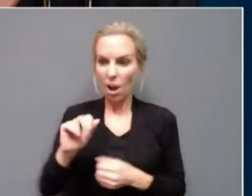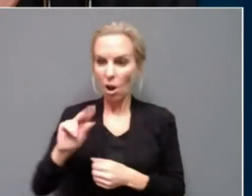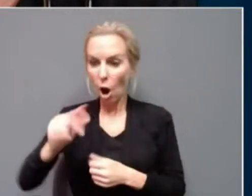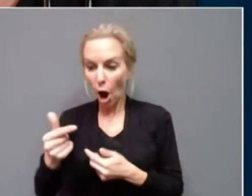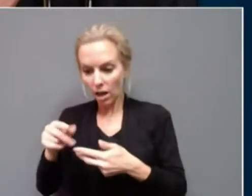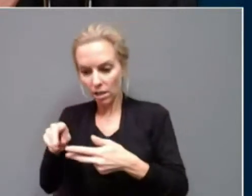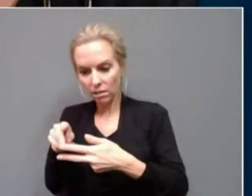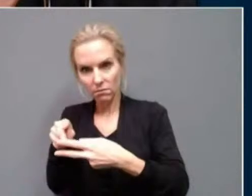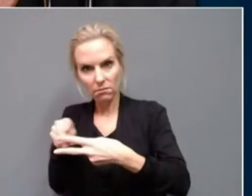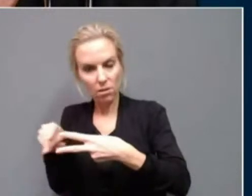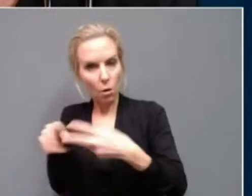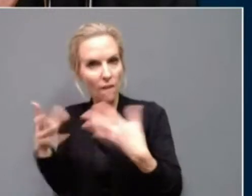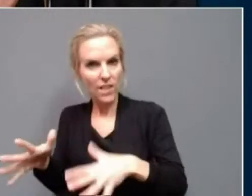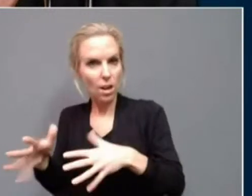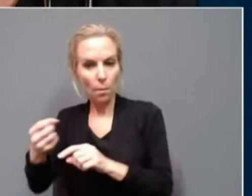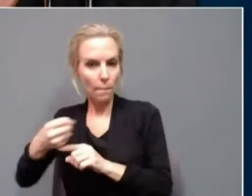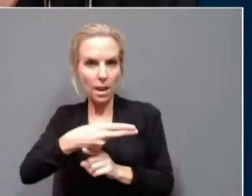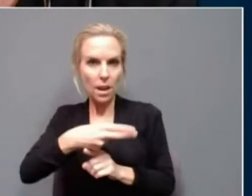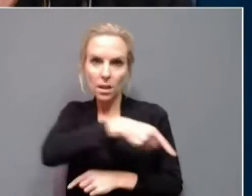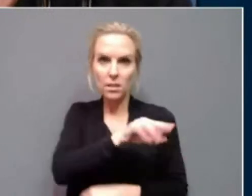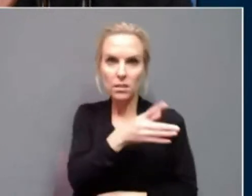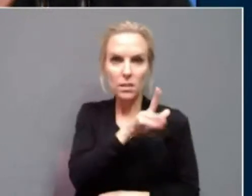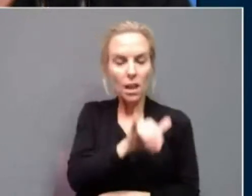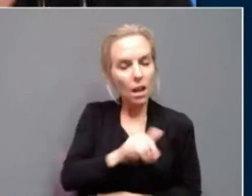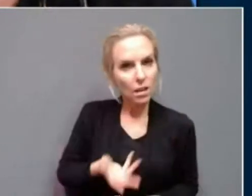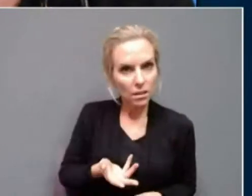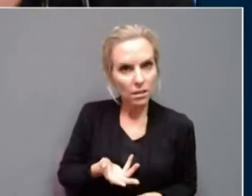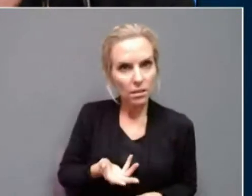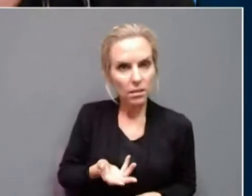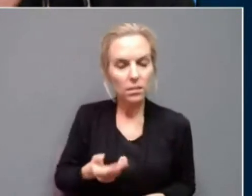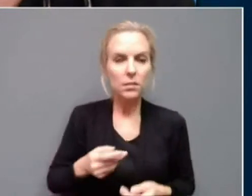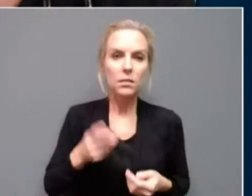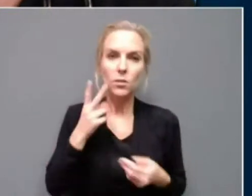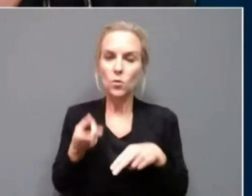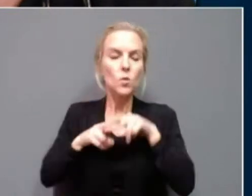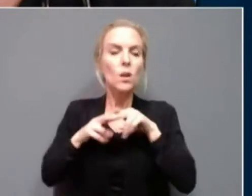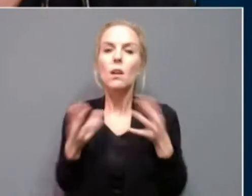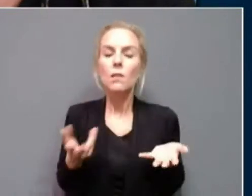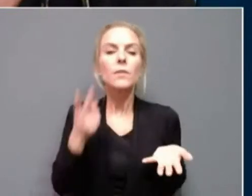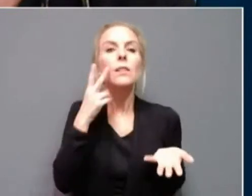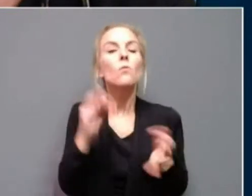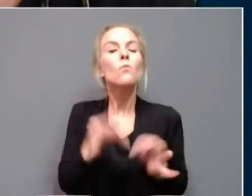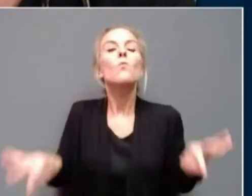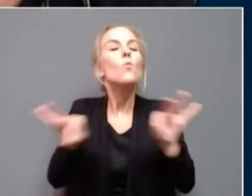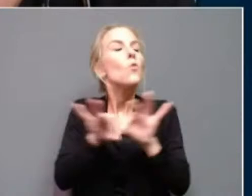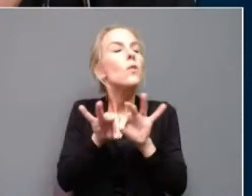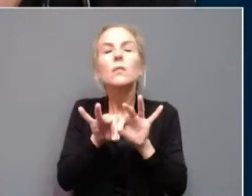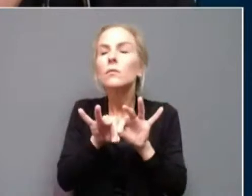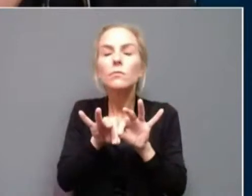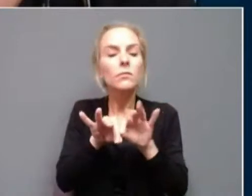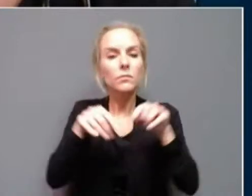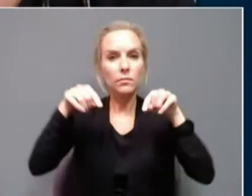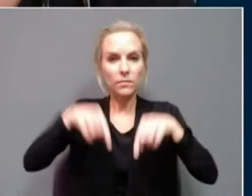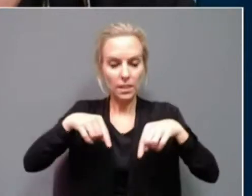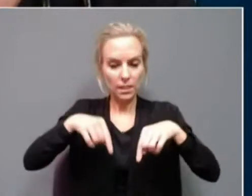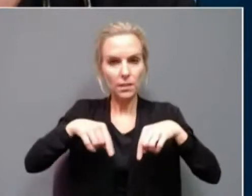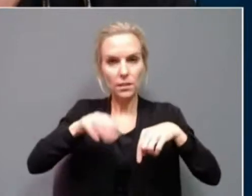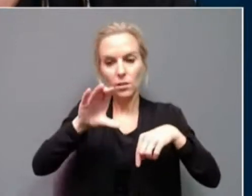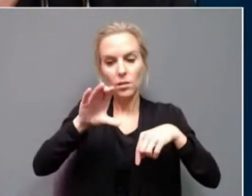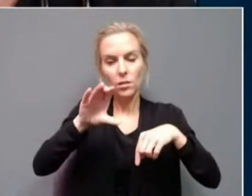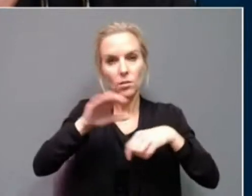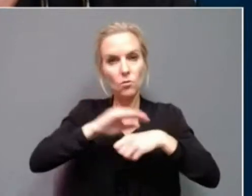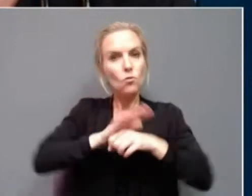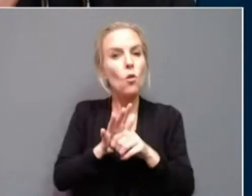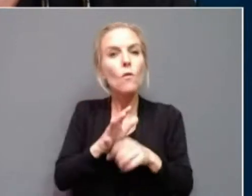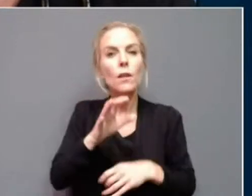60s for our current admissions to date. One of the most important things that we've seen with this round of COVID is that our age